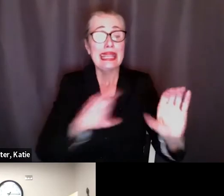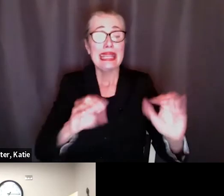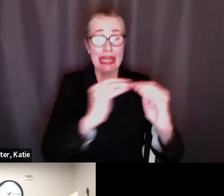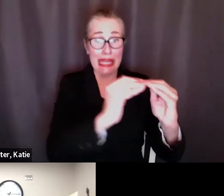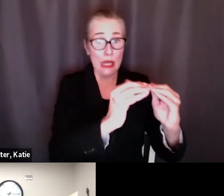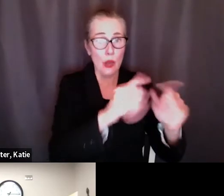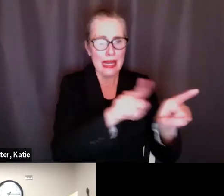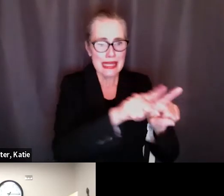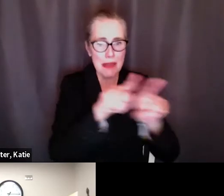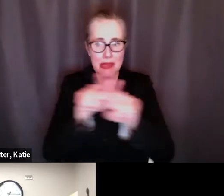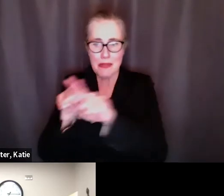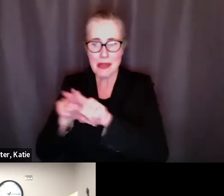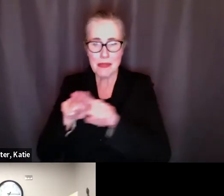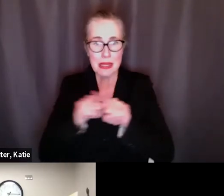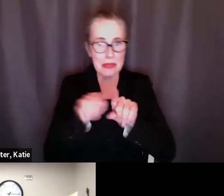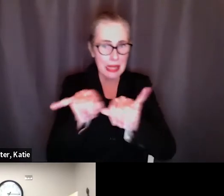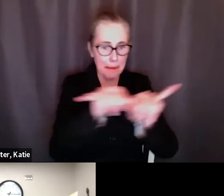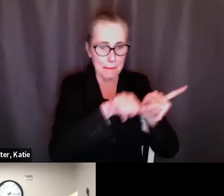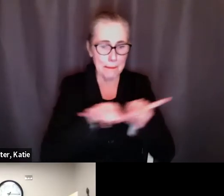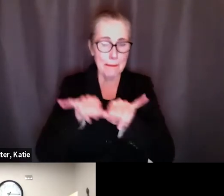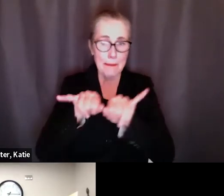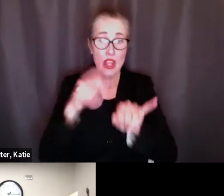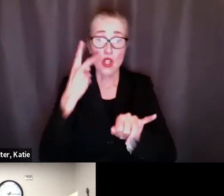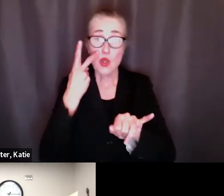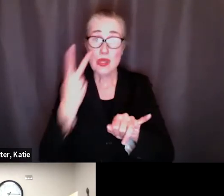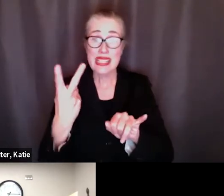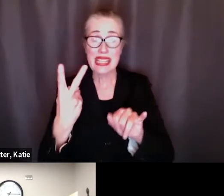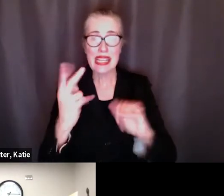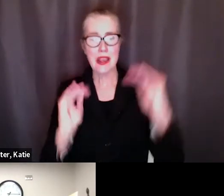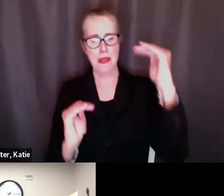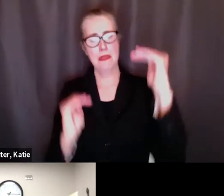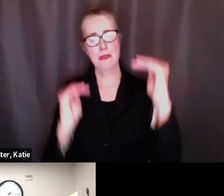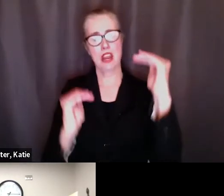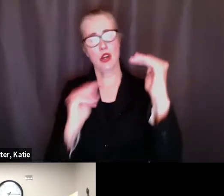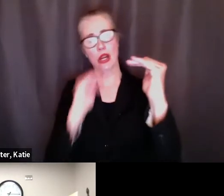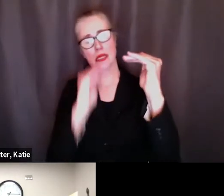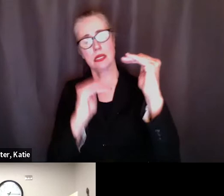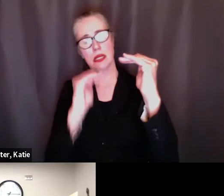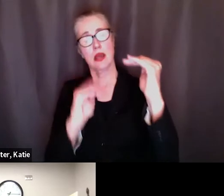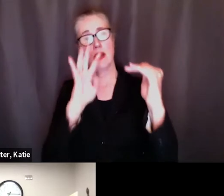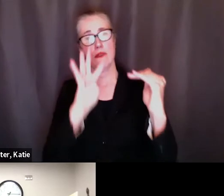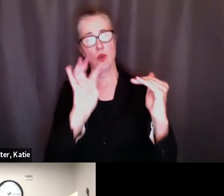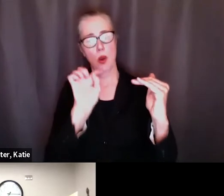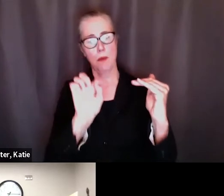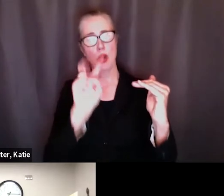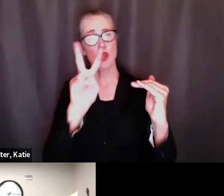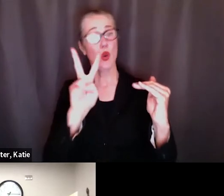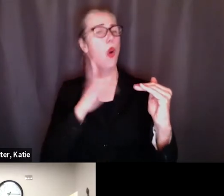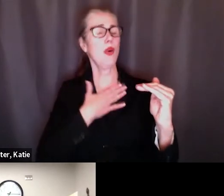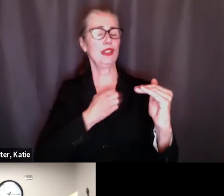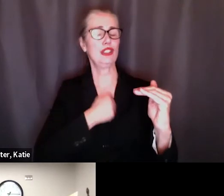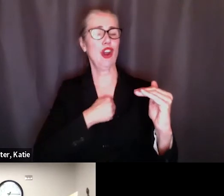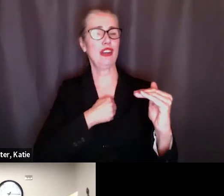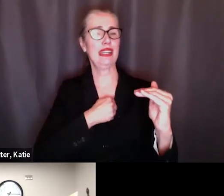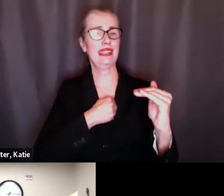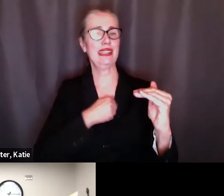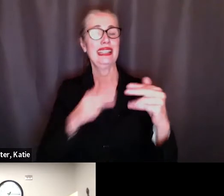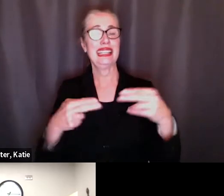at the numbers variances at 4.2 we were sorry next slide please